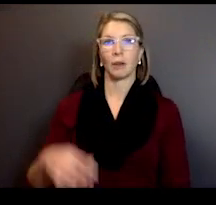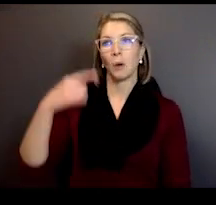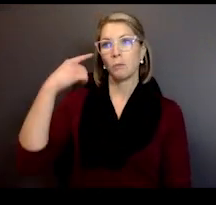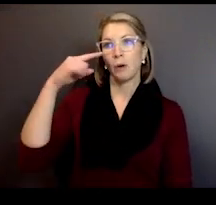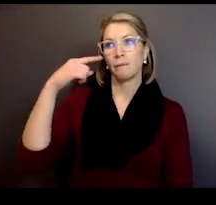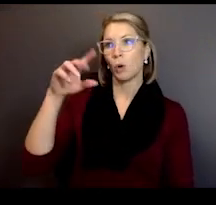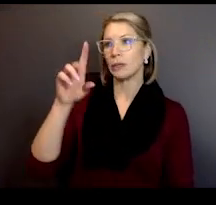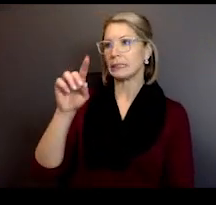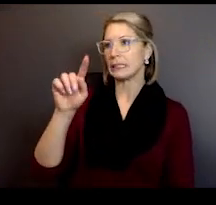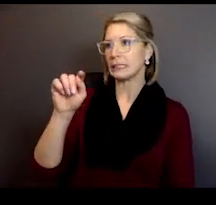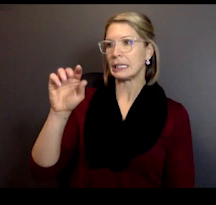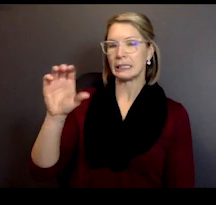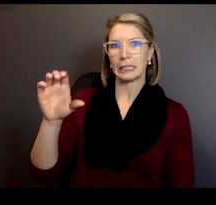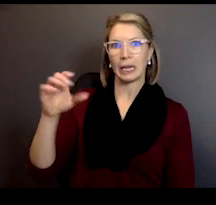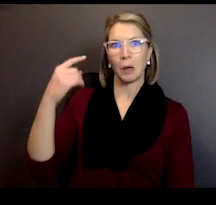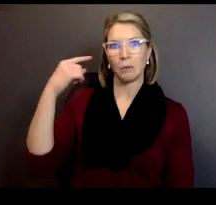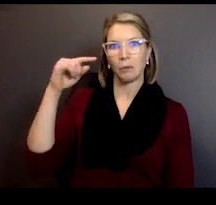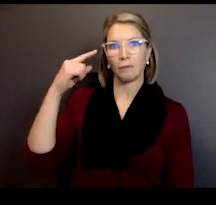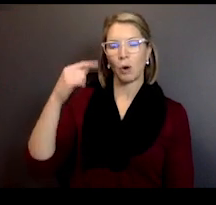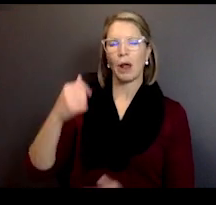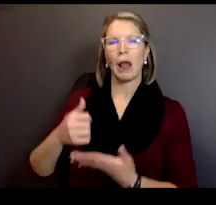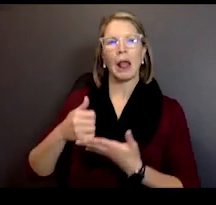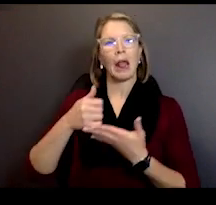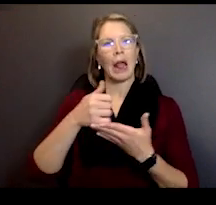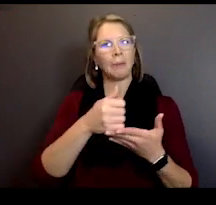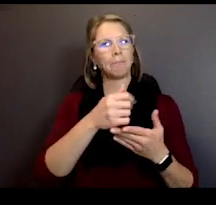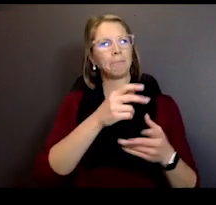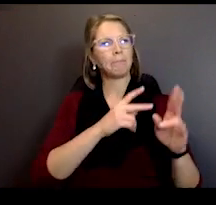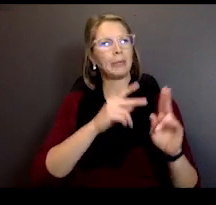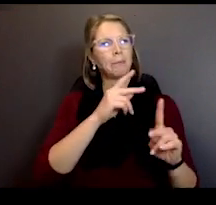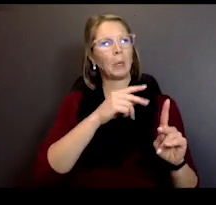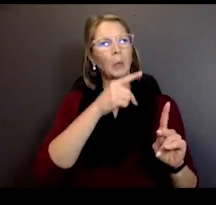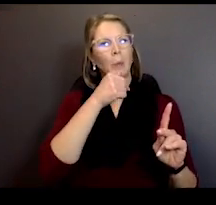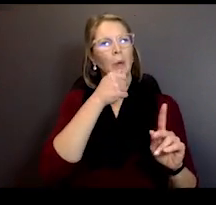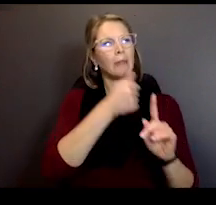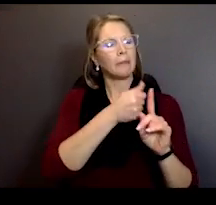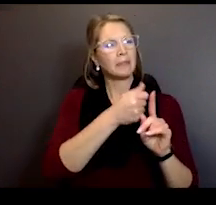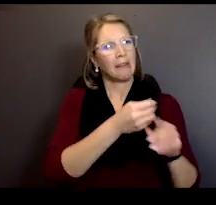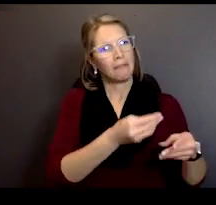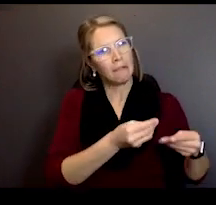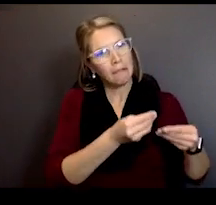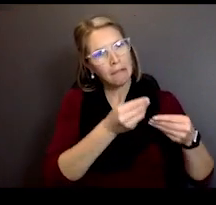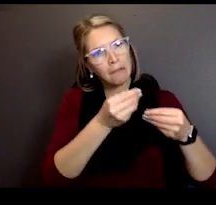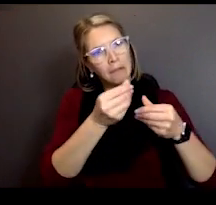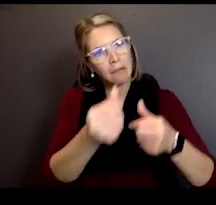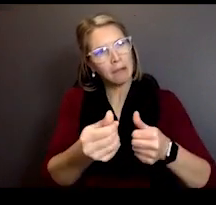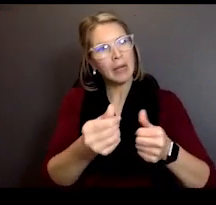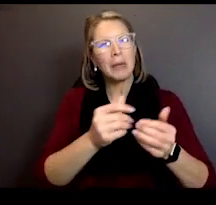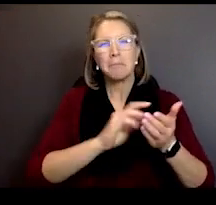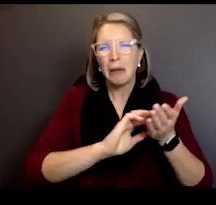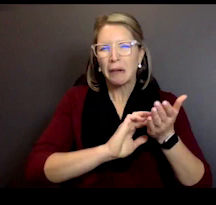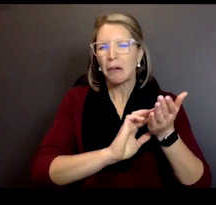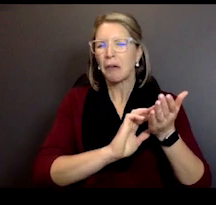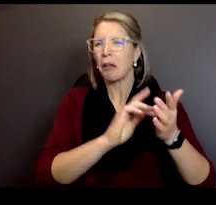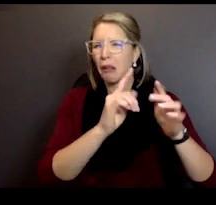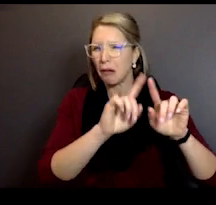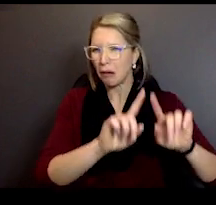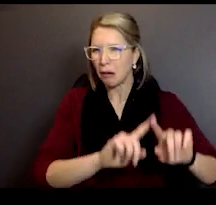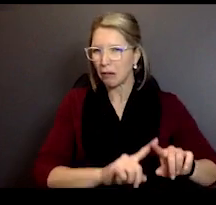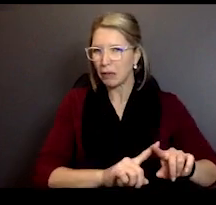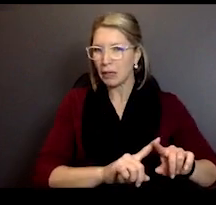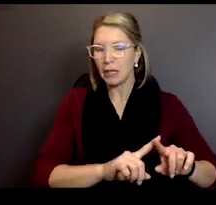The purpose of the DTC is to provide some relief for unavoidable additional expenses that result from living with a